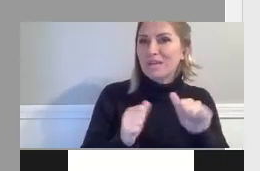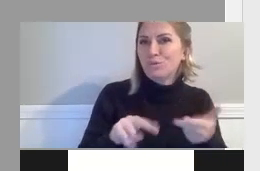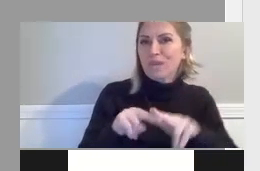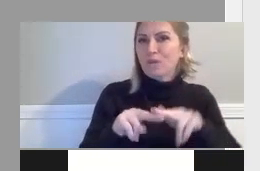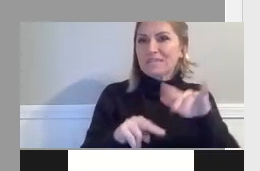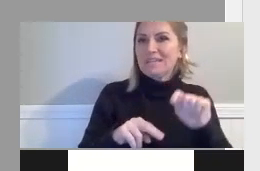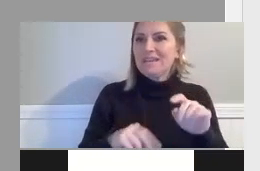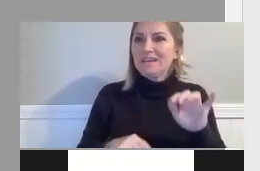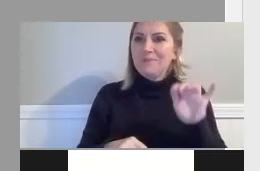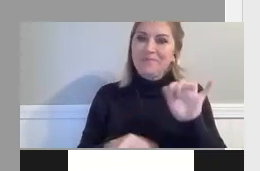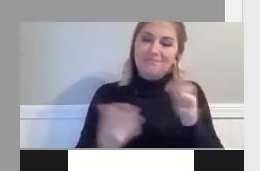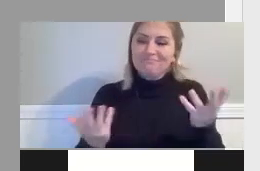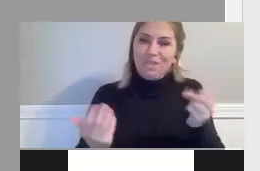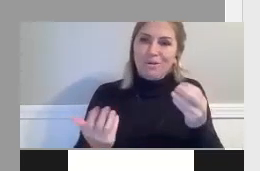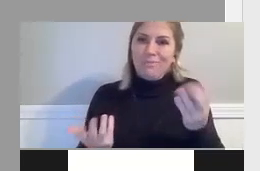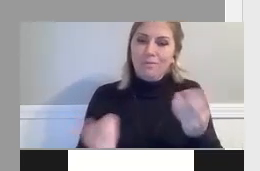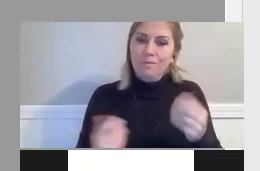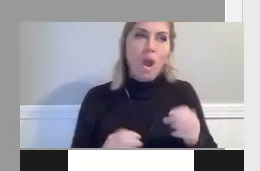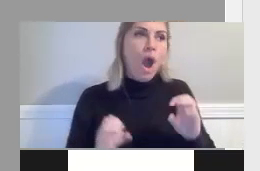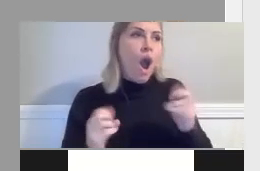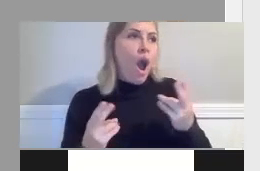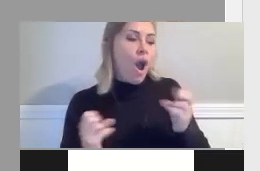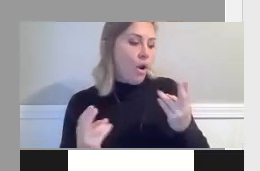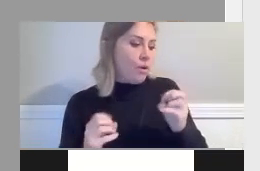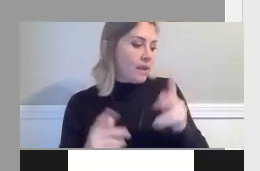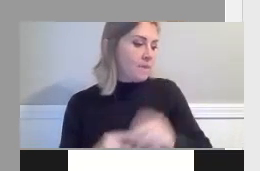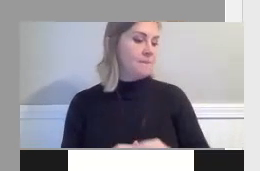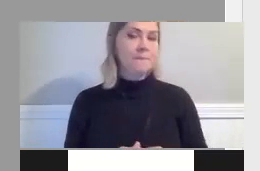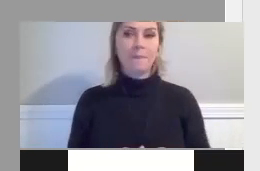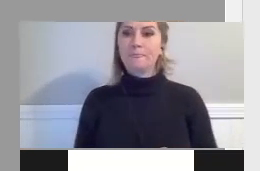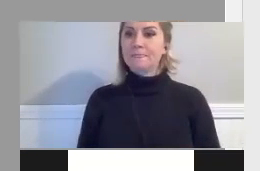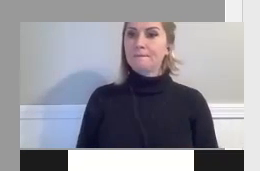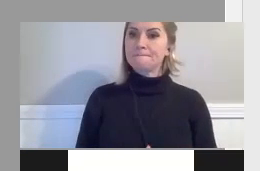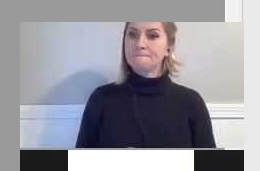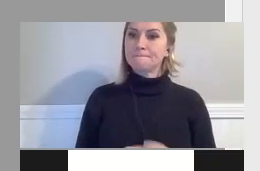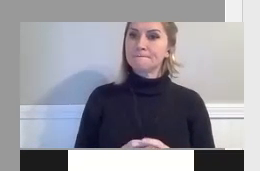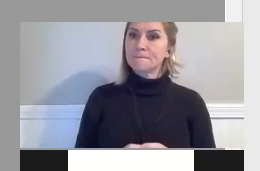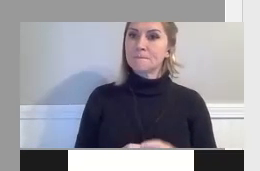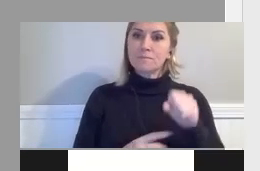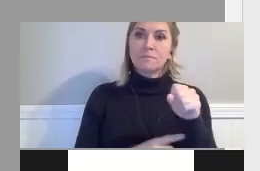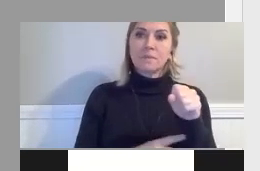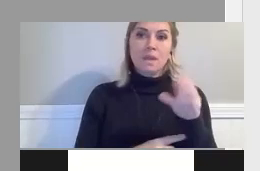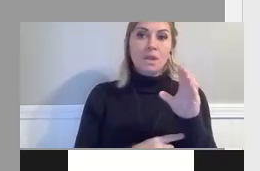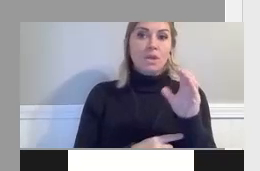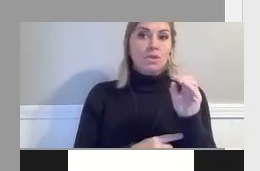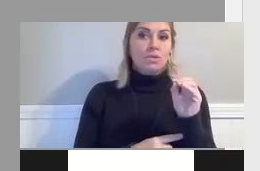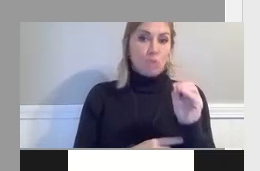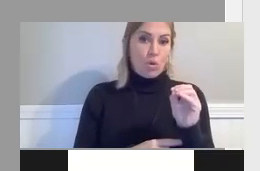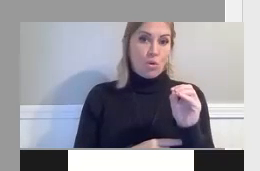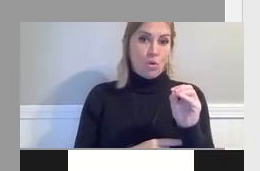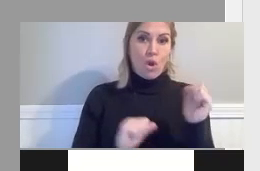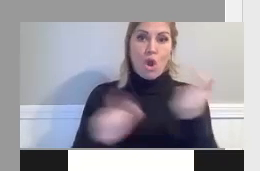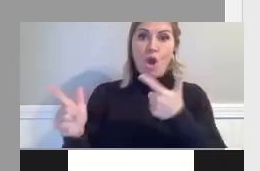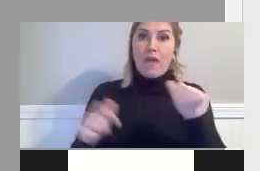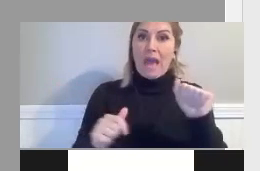is again an optimal solution. Oh, okay. Gotcha. Yeah. Right. Okay. So all the algorithms we have